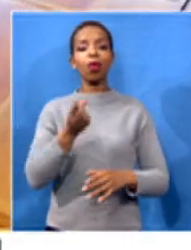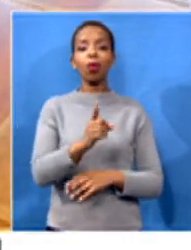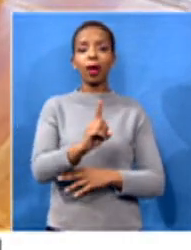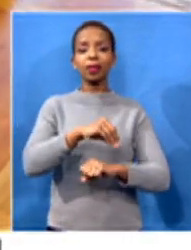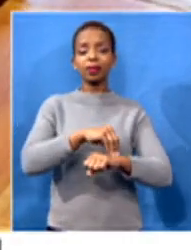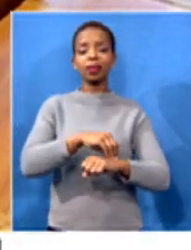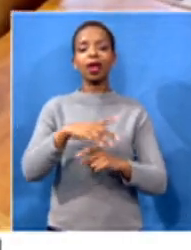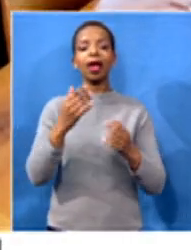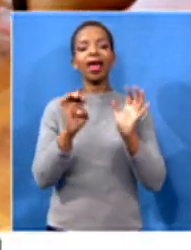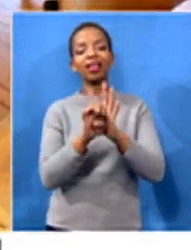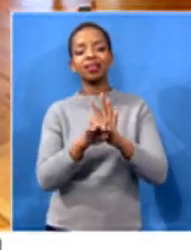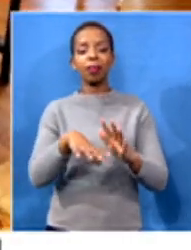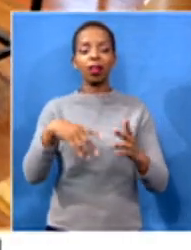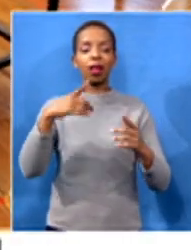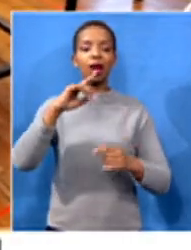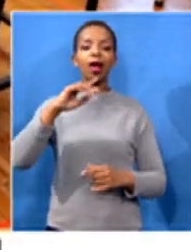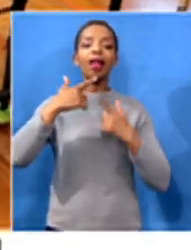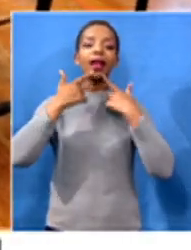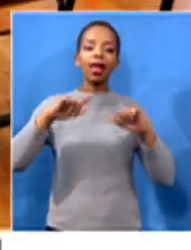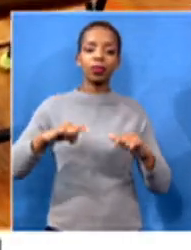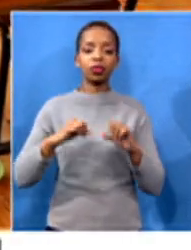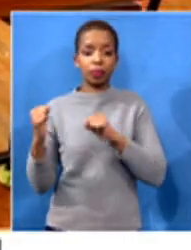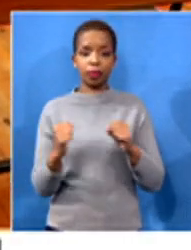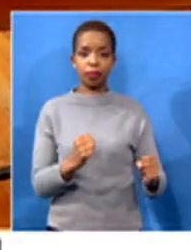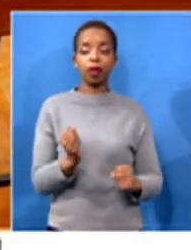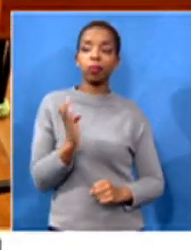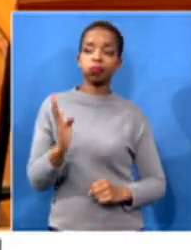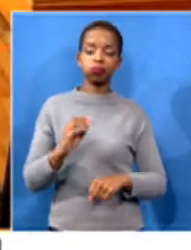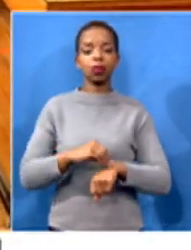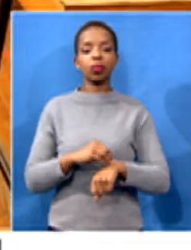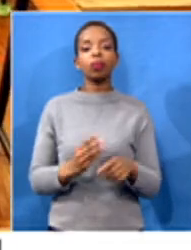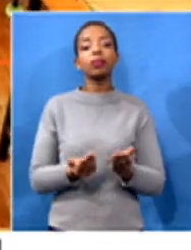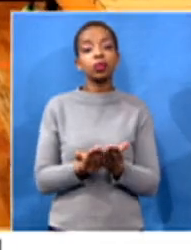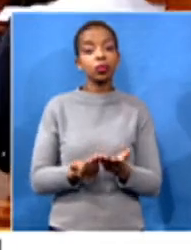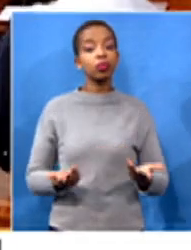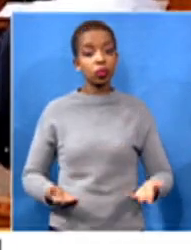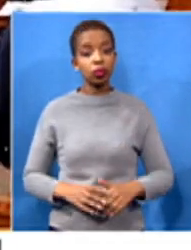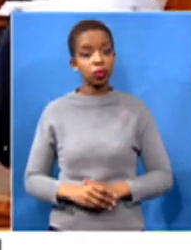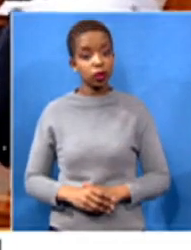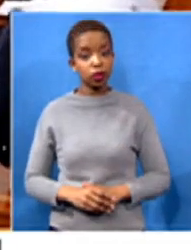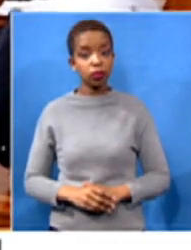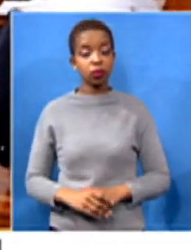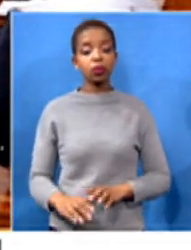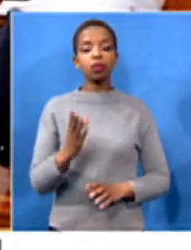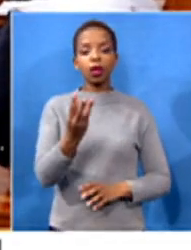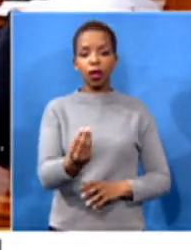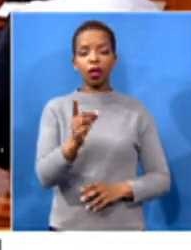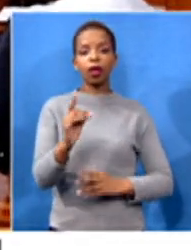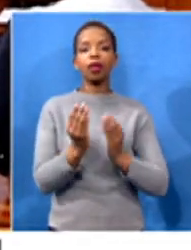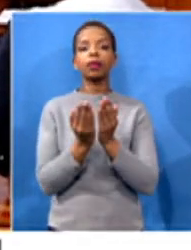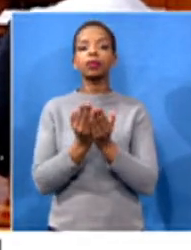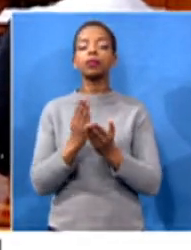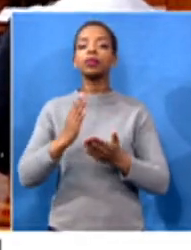still a big issue in schools. Inclusion, we've actually categorized schools in terms of